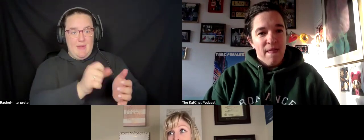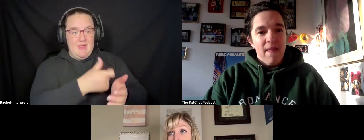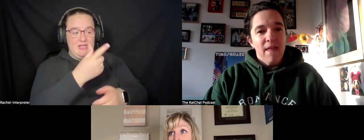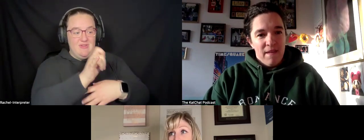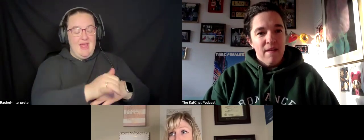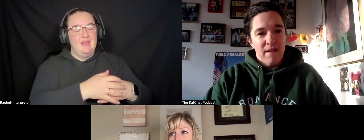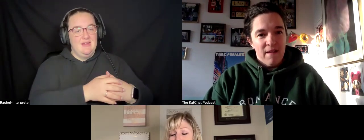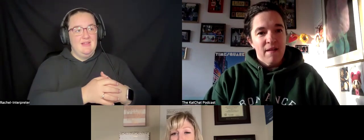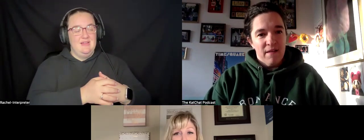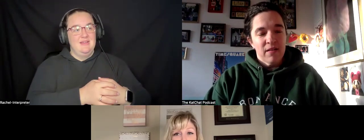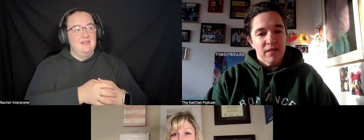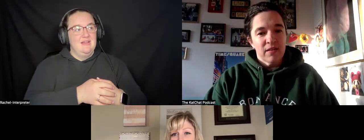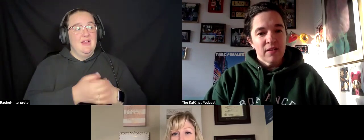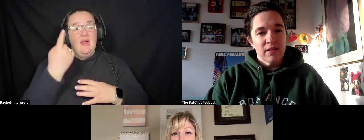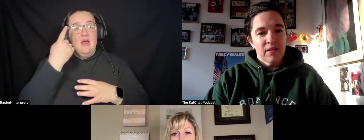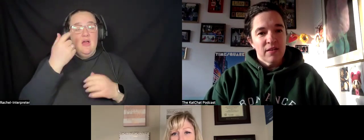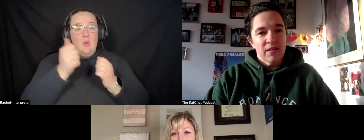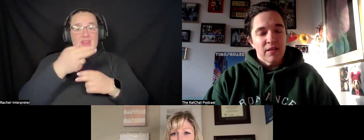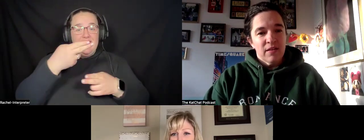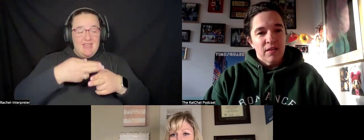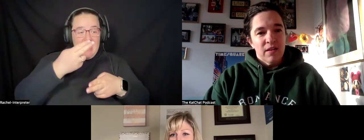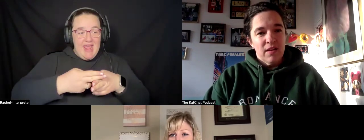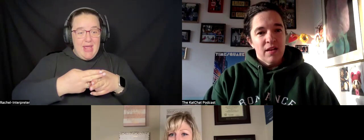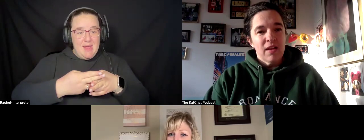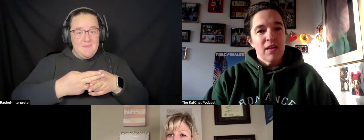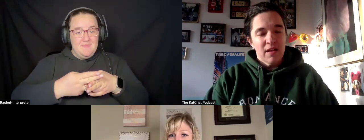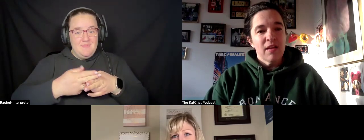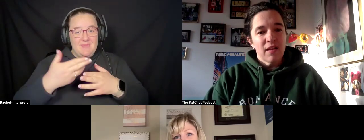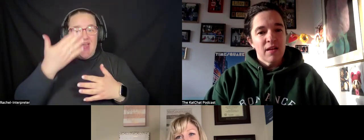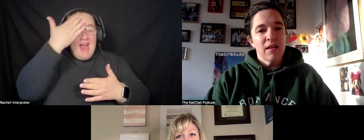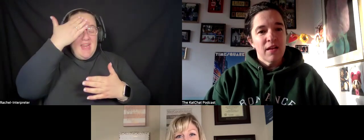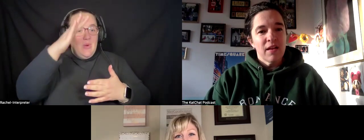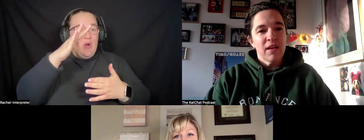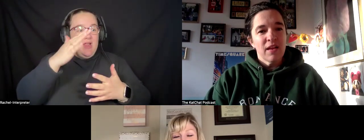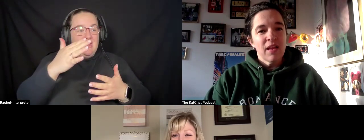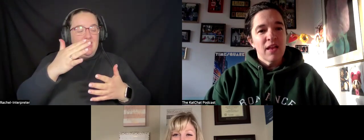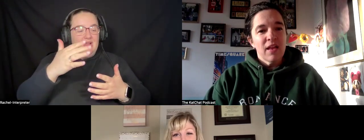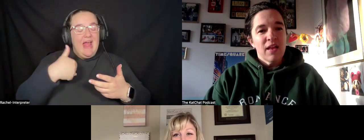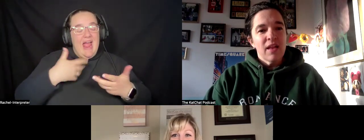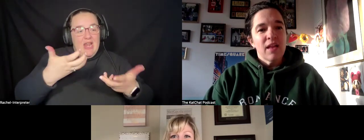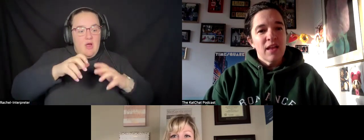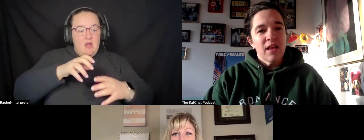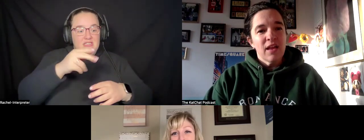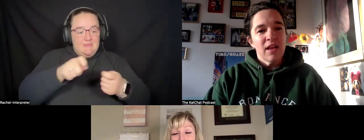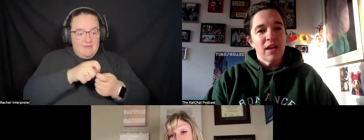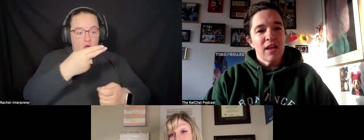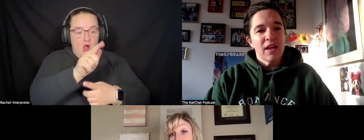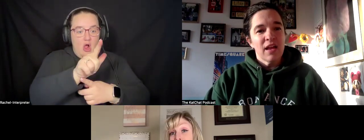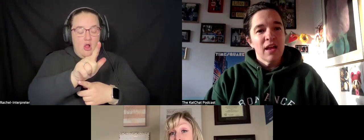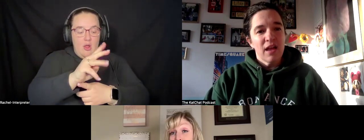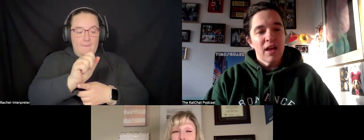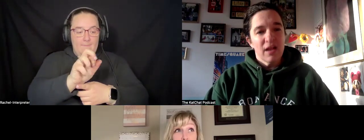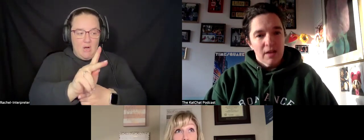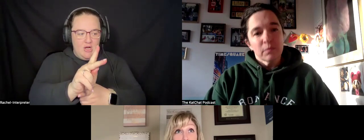it. In terms of the name, I didn't want to say Hallmark specifically on it because I didn't want to get in trouble. Because